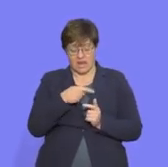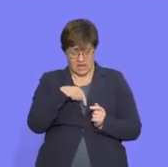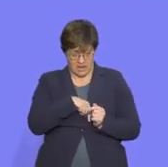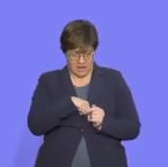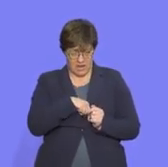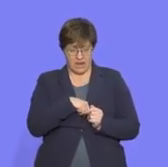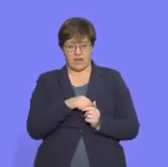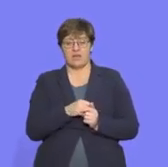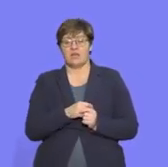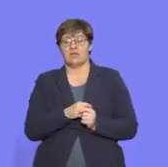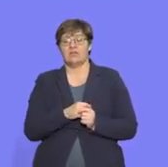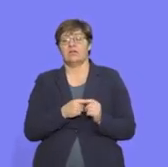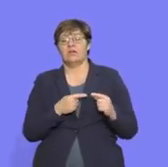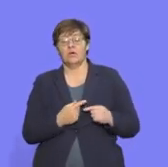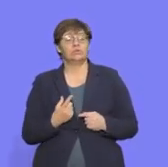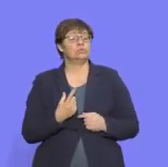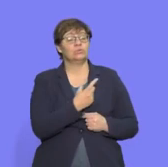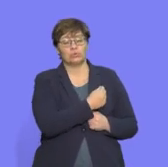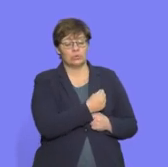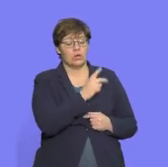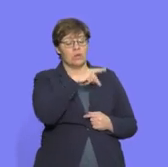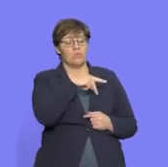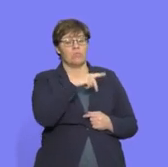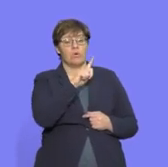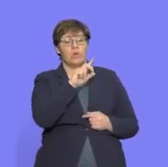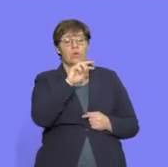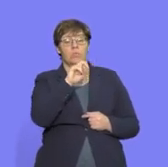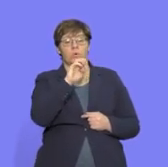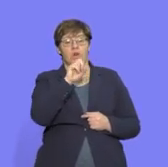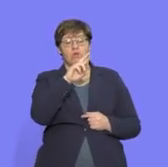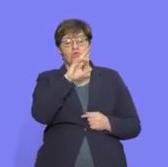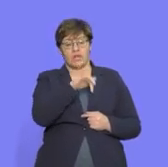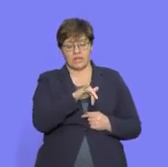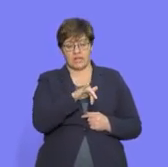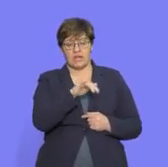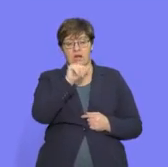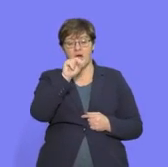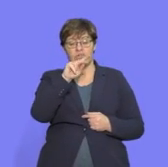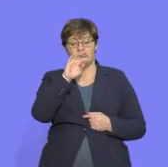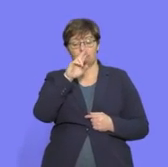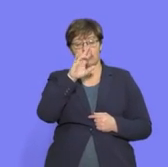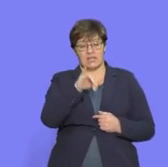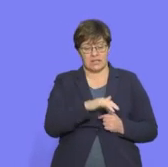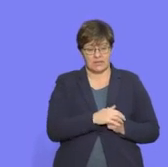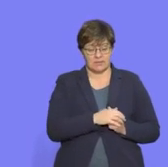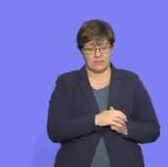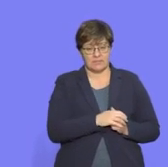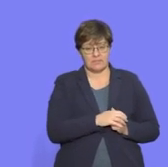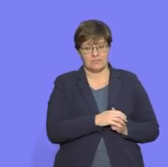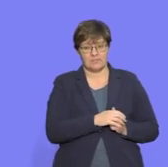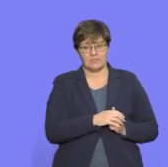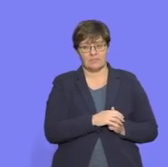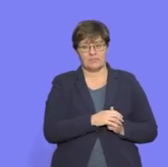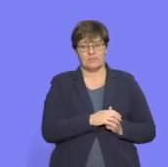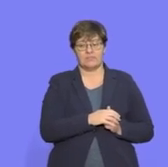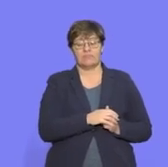It goes through to the pulmonary artery. There we go. Don't have,